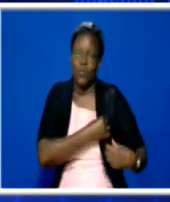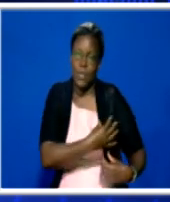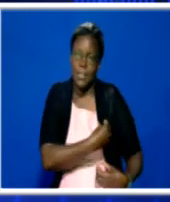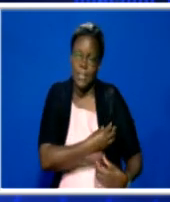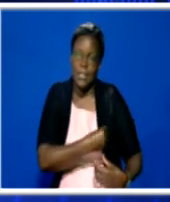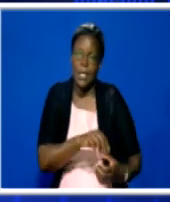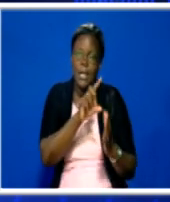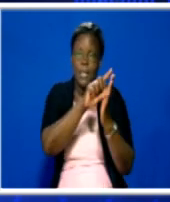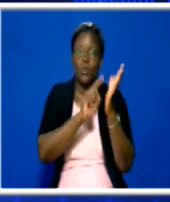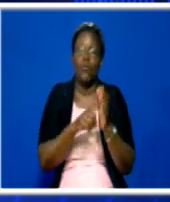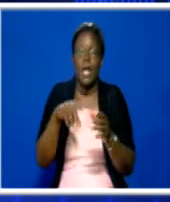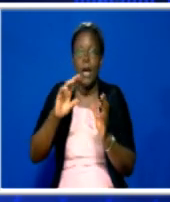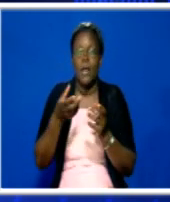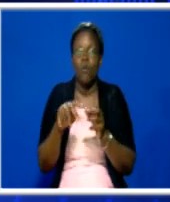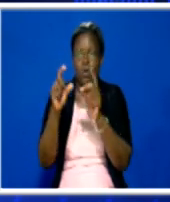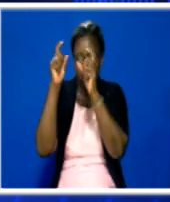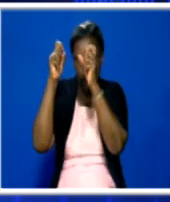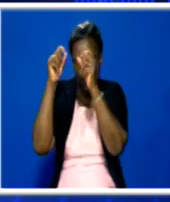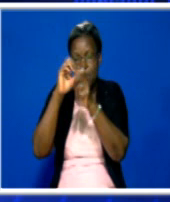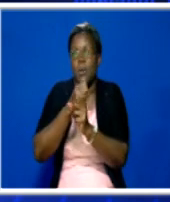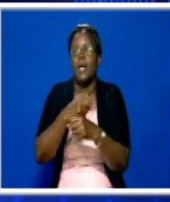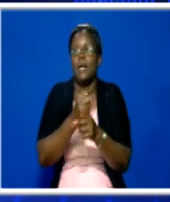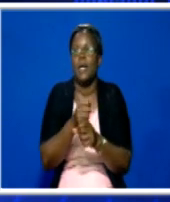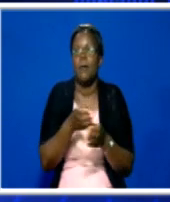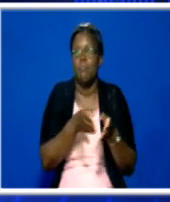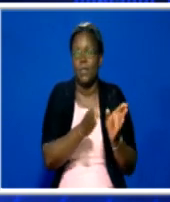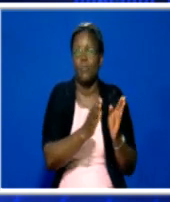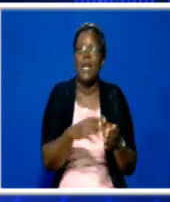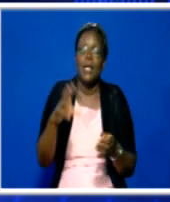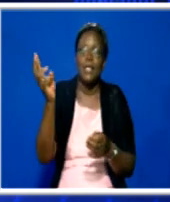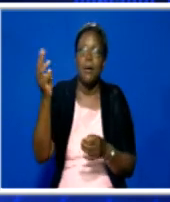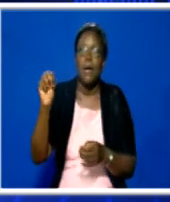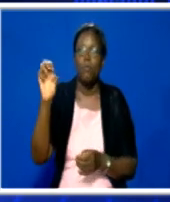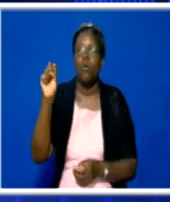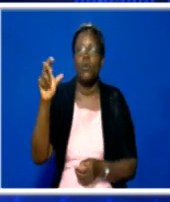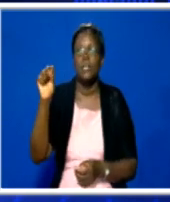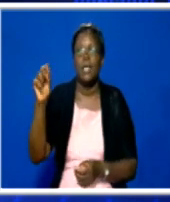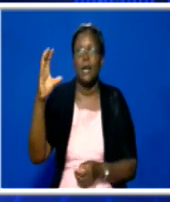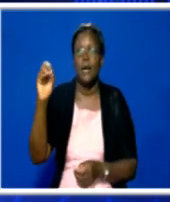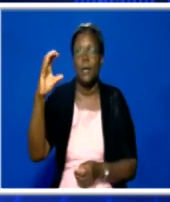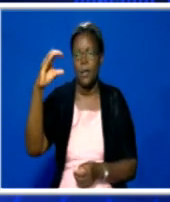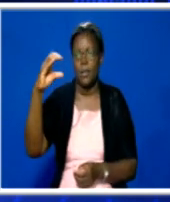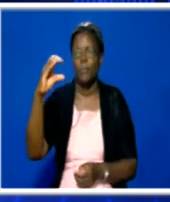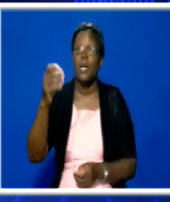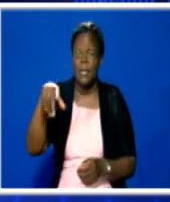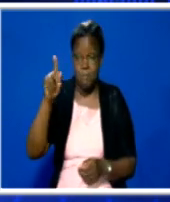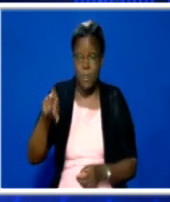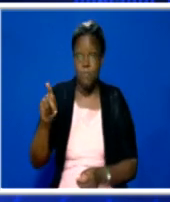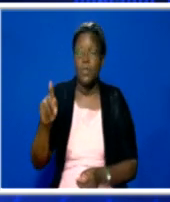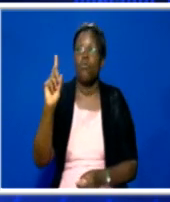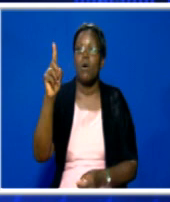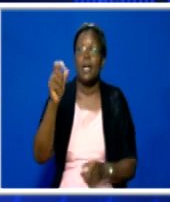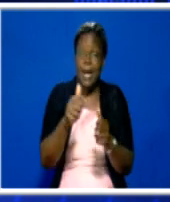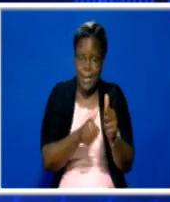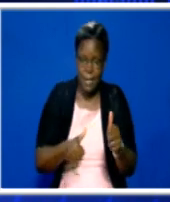on picture making techniques. That is the mosaic. Again, I know this is a pre-primary 1 activity, but